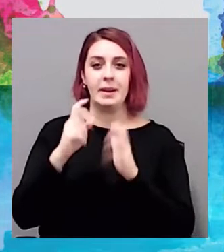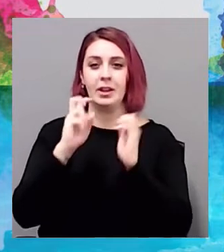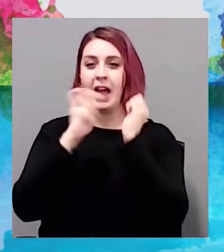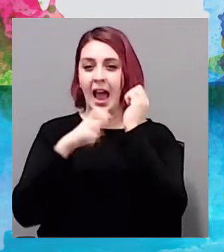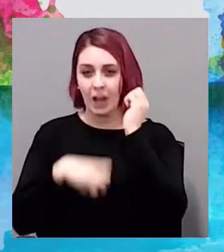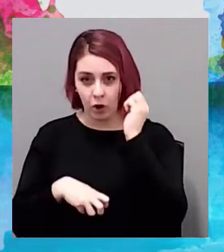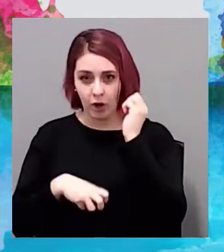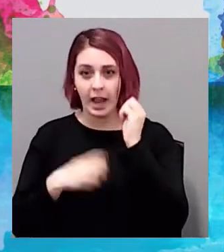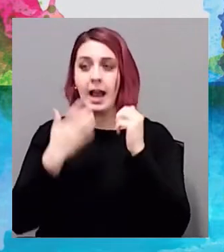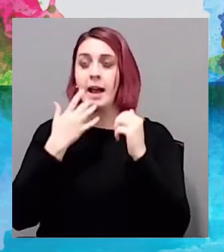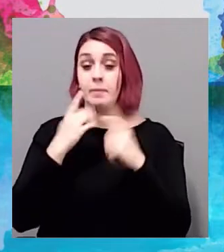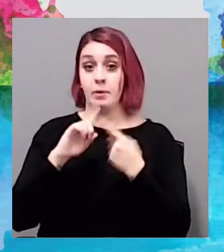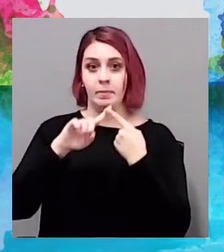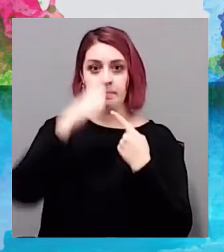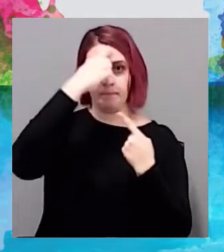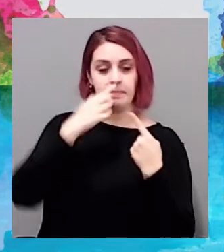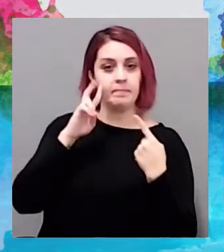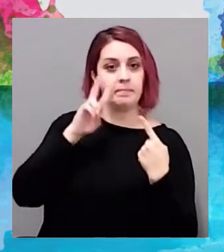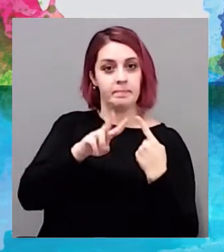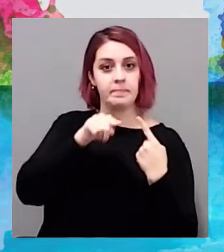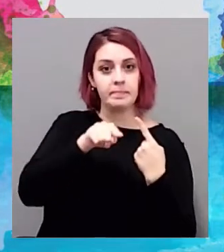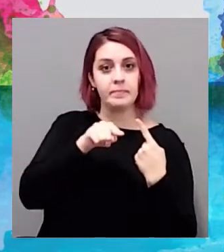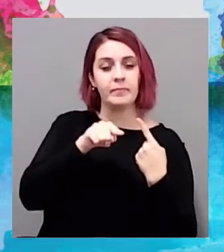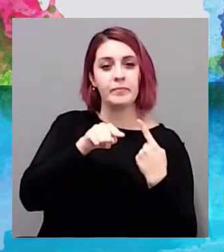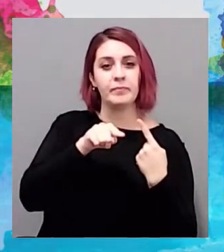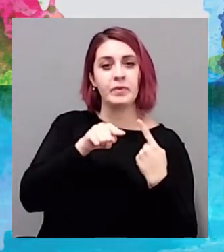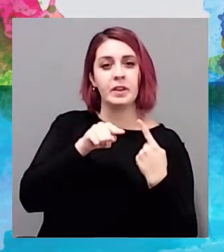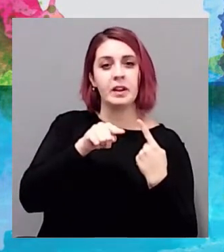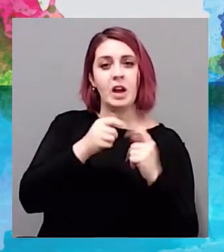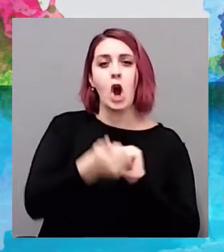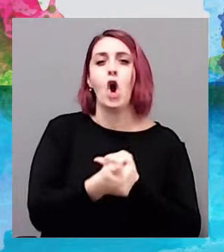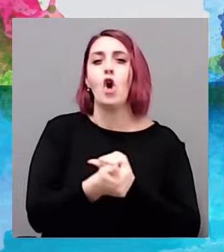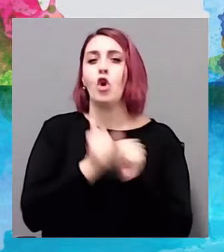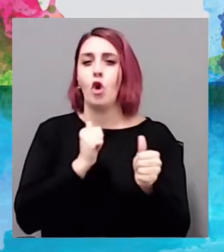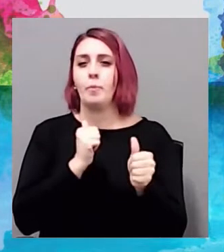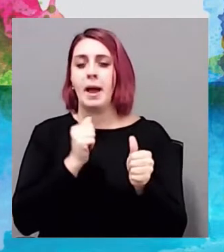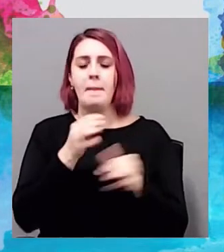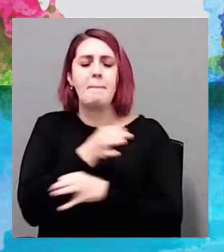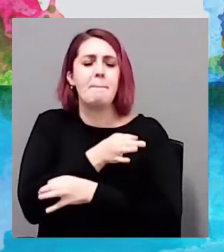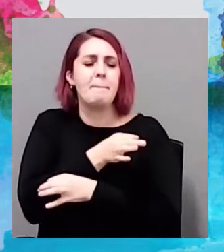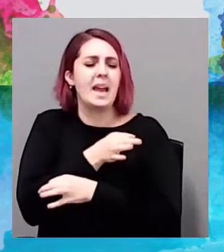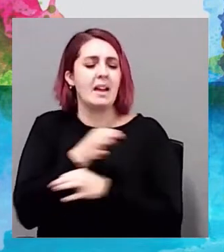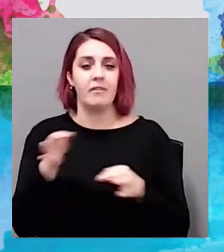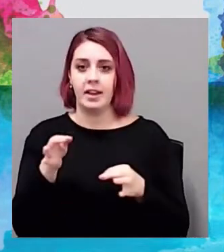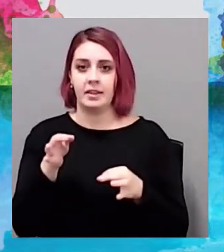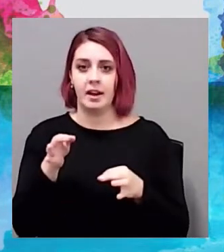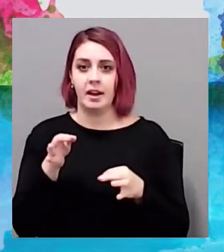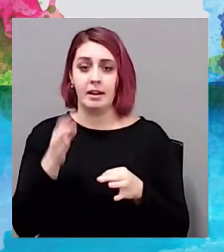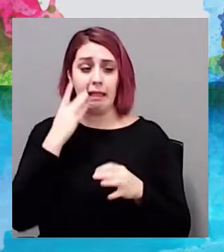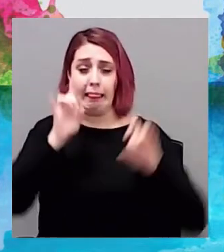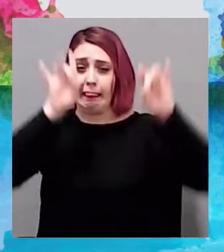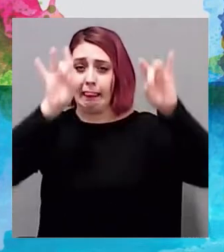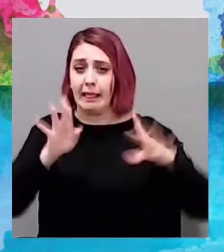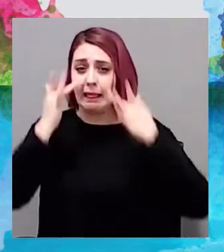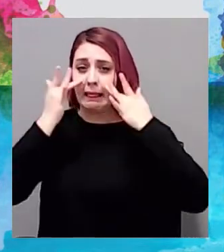and archaeology departments. Here we see an image where we have a reproduction, a perfect reproduction, an exact